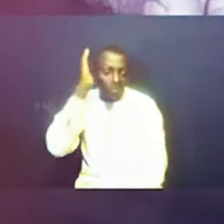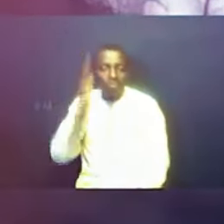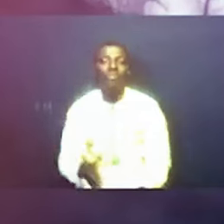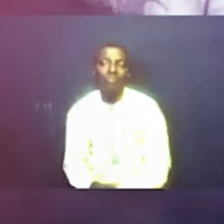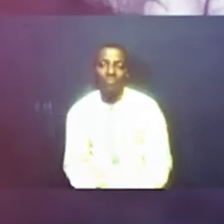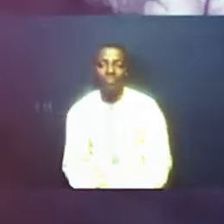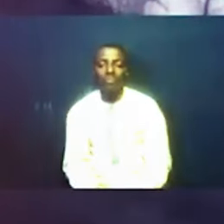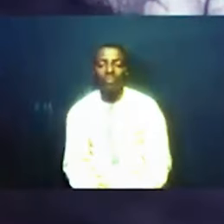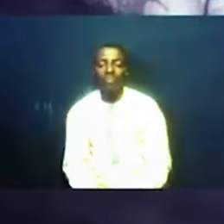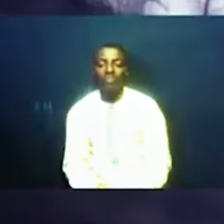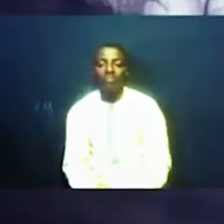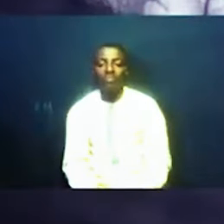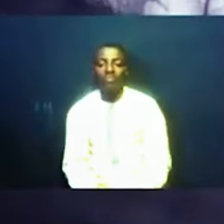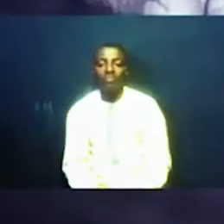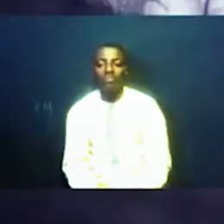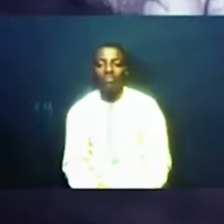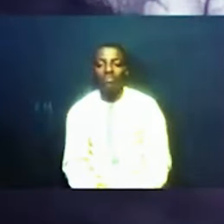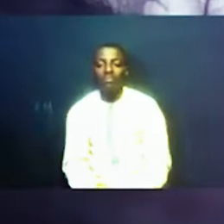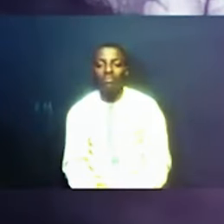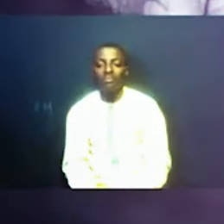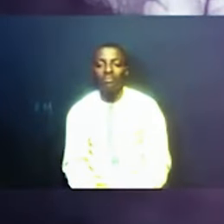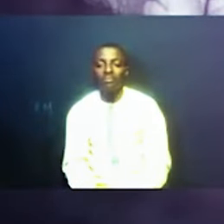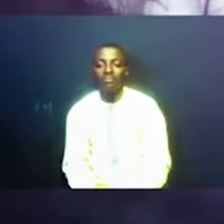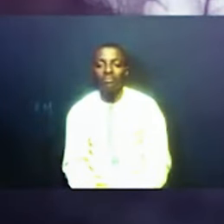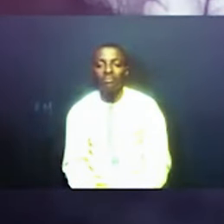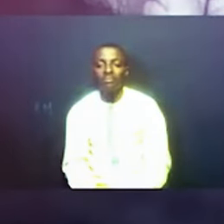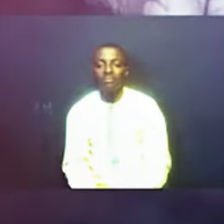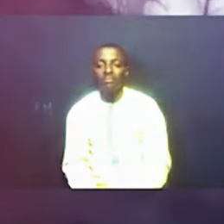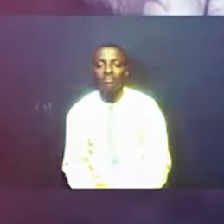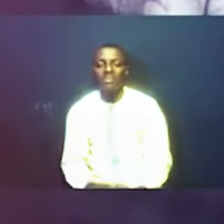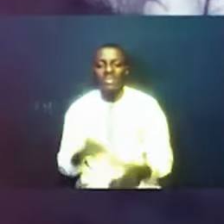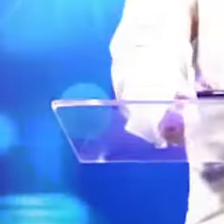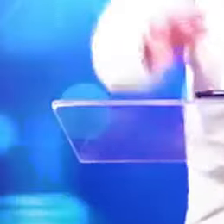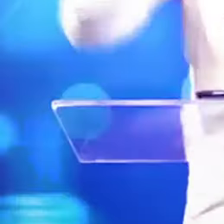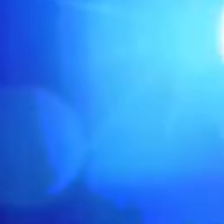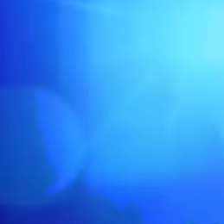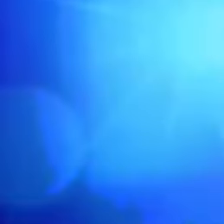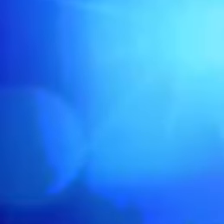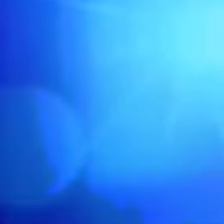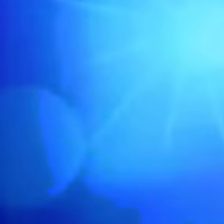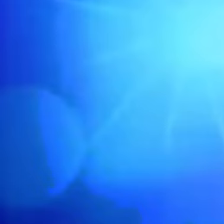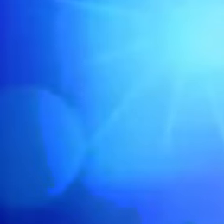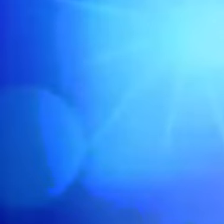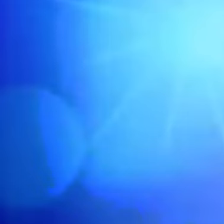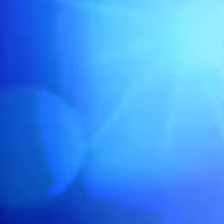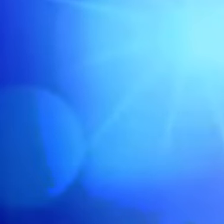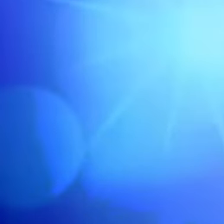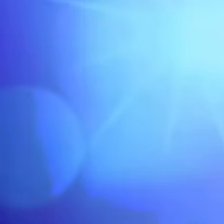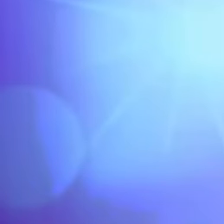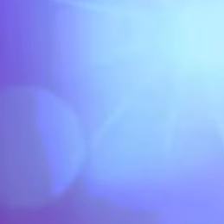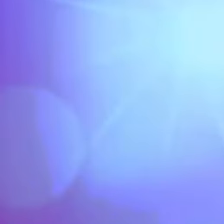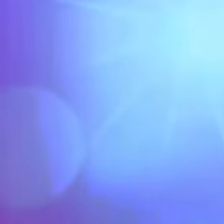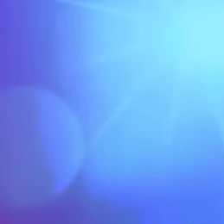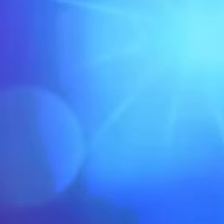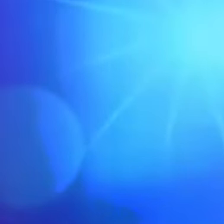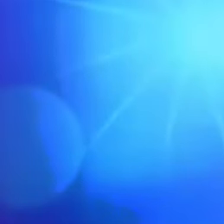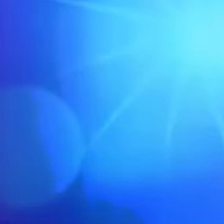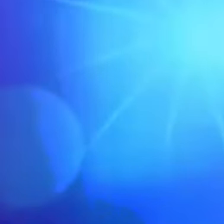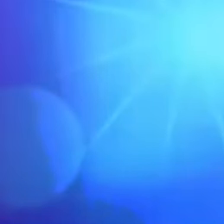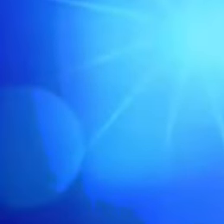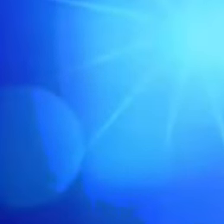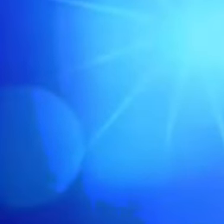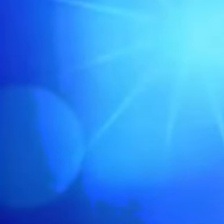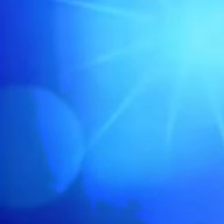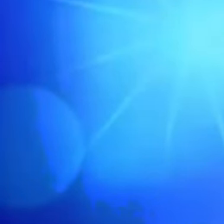chin. In many cases, you cannot save the future